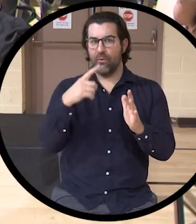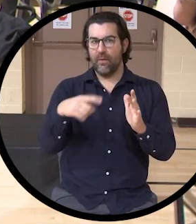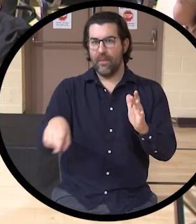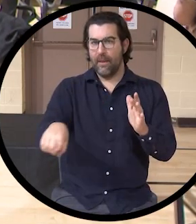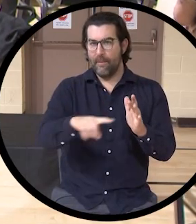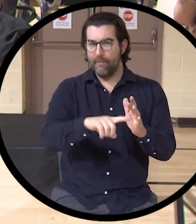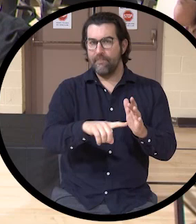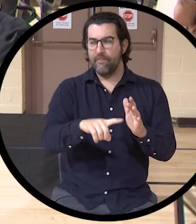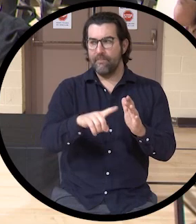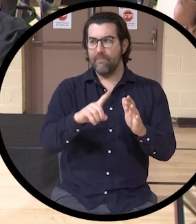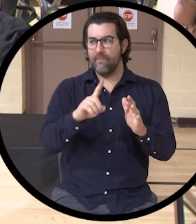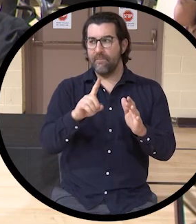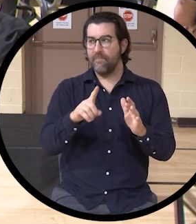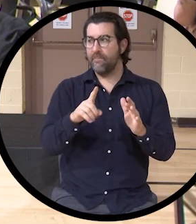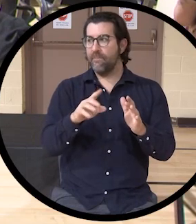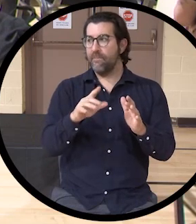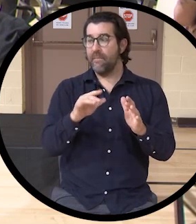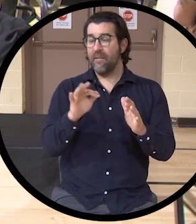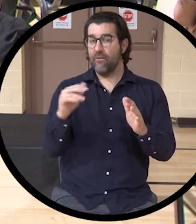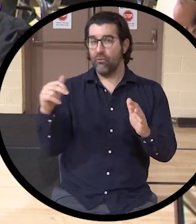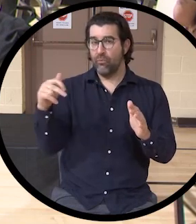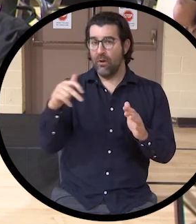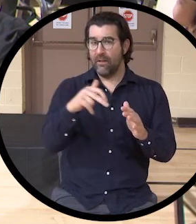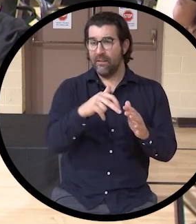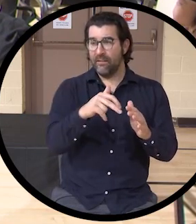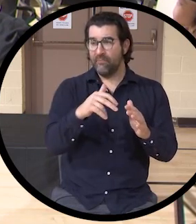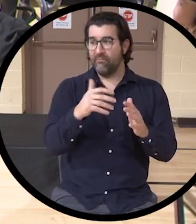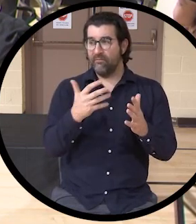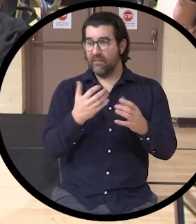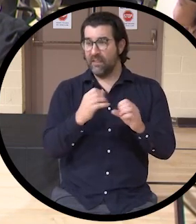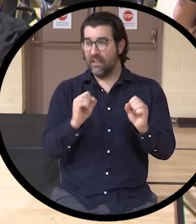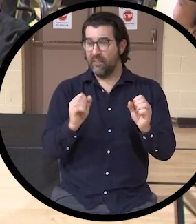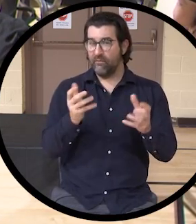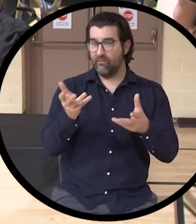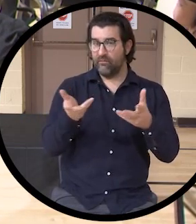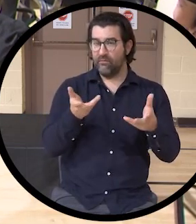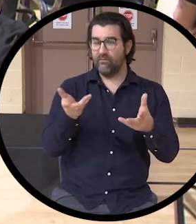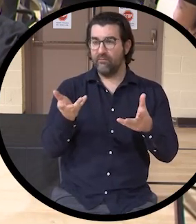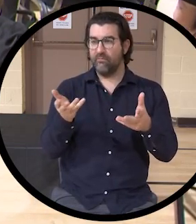and the conditions that they might expect when crossing a street. Is that fair?